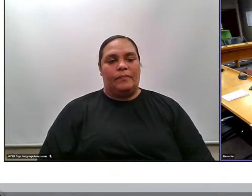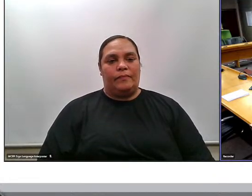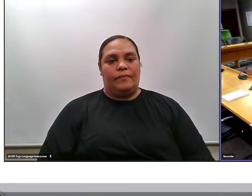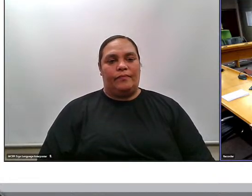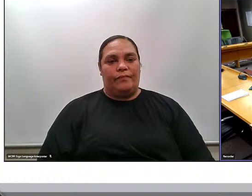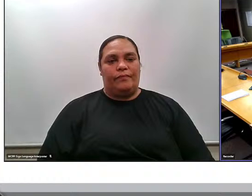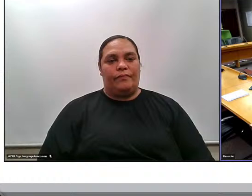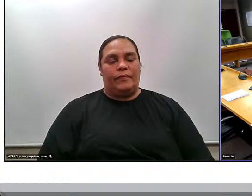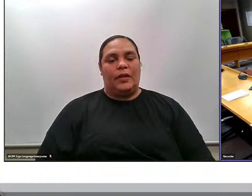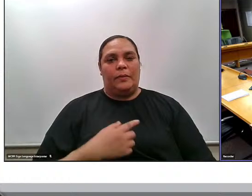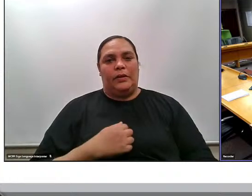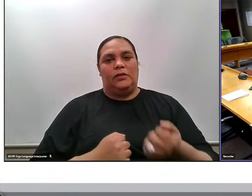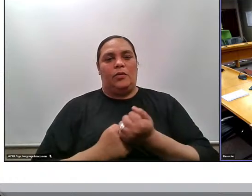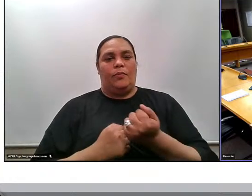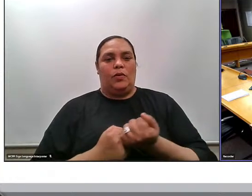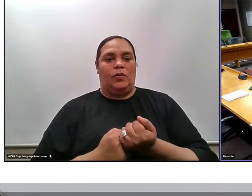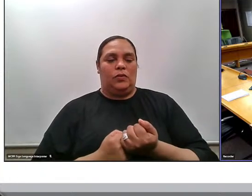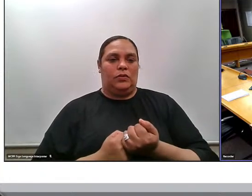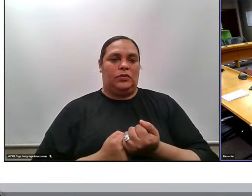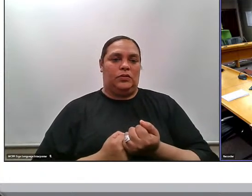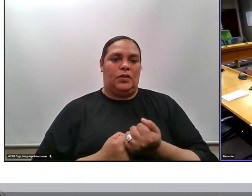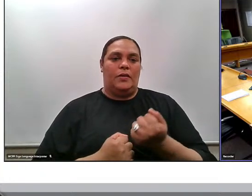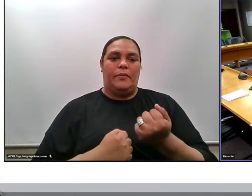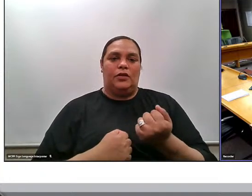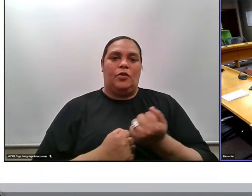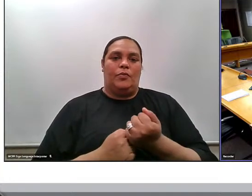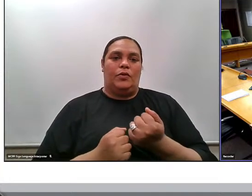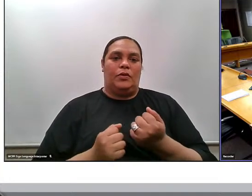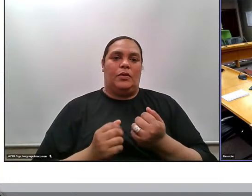I support Member van der